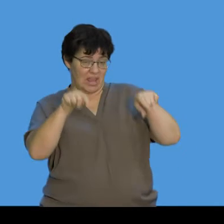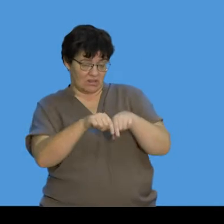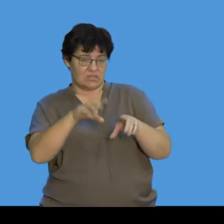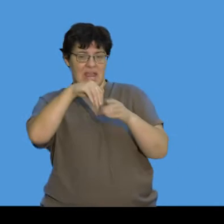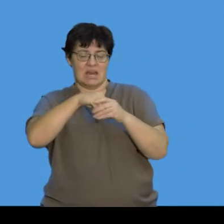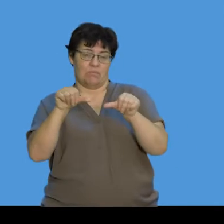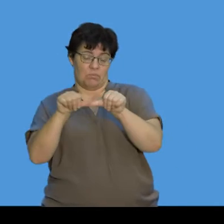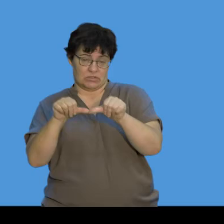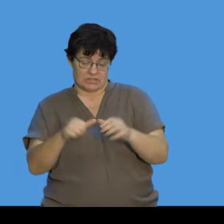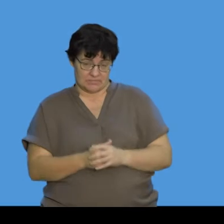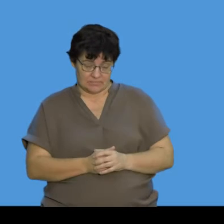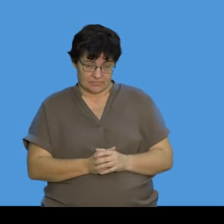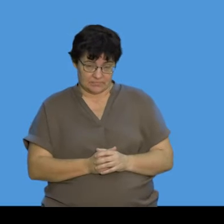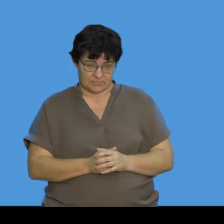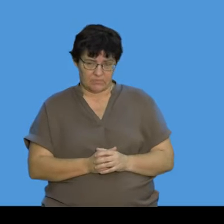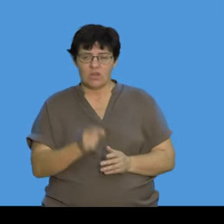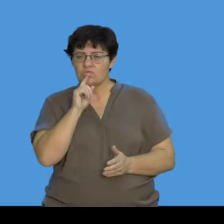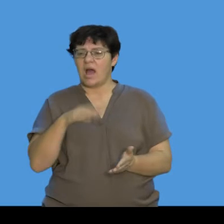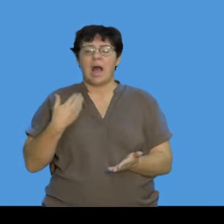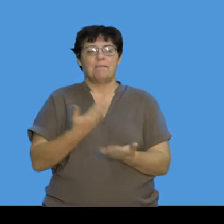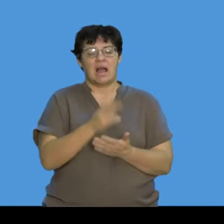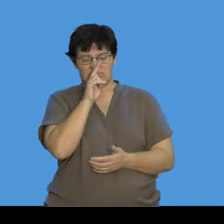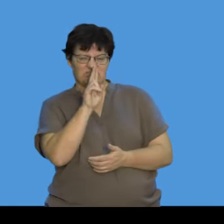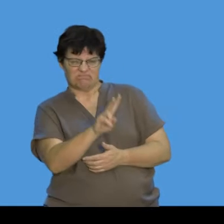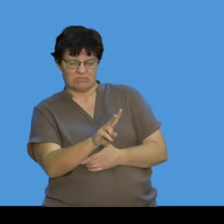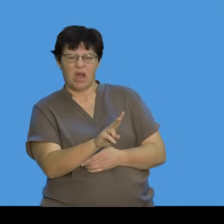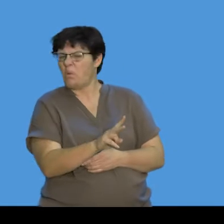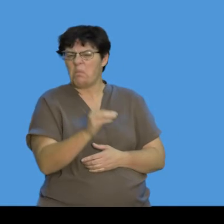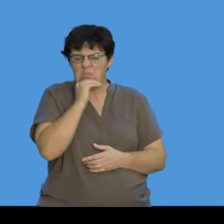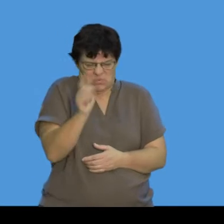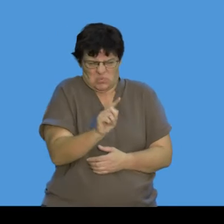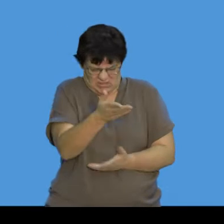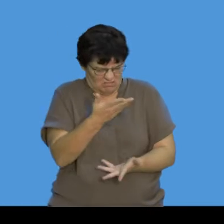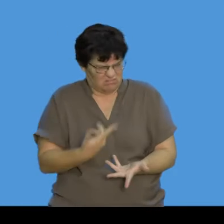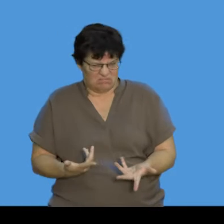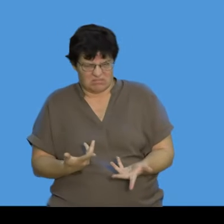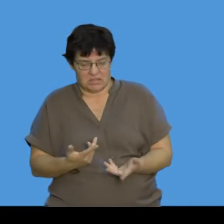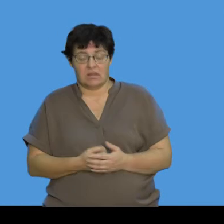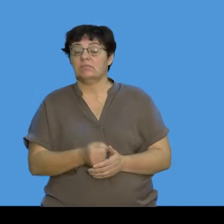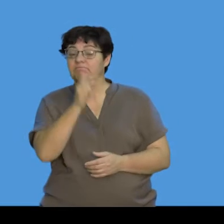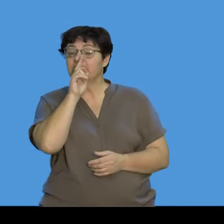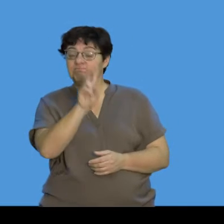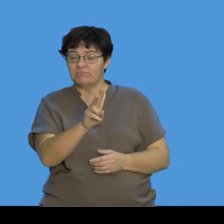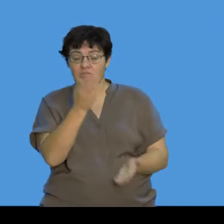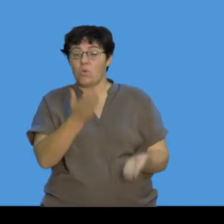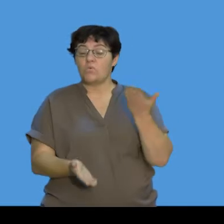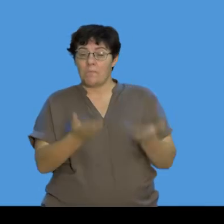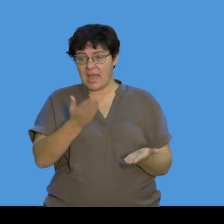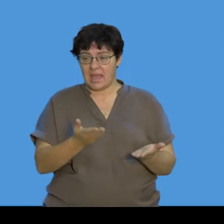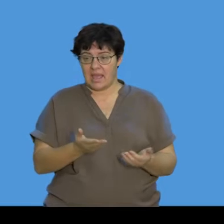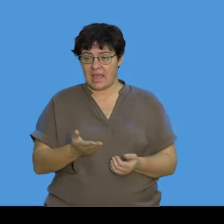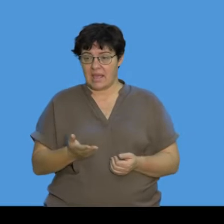Now let's try and apply this just so that we can see exactly what we're talking about, right? If I compare the